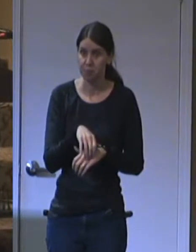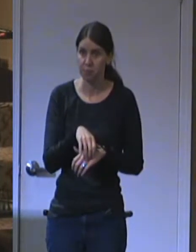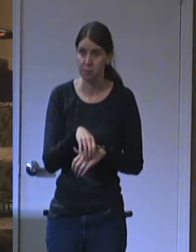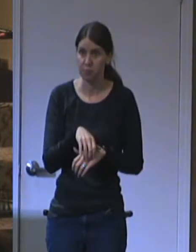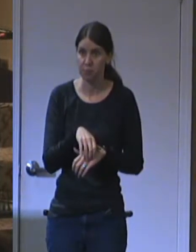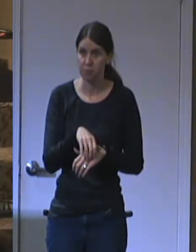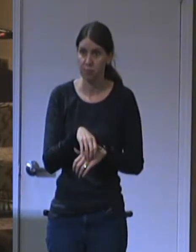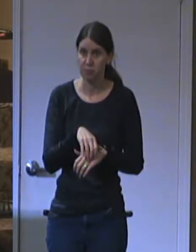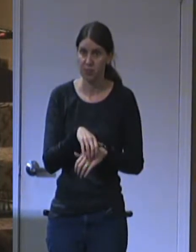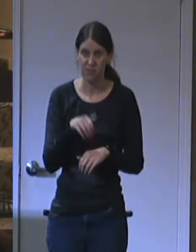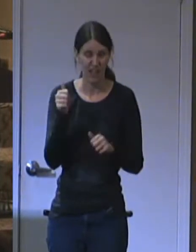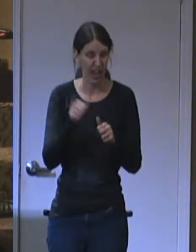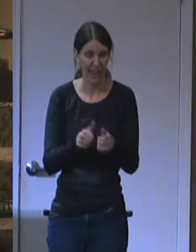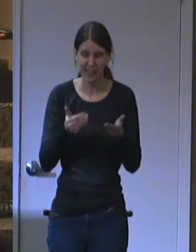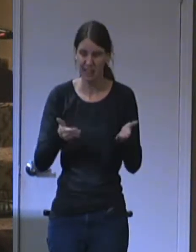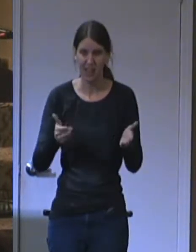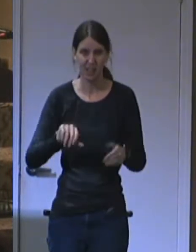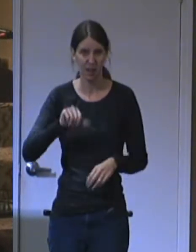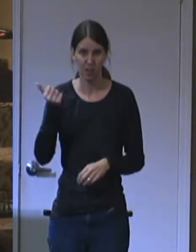with anything else,